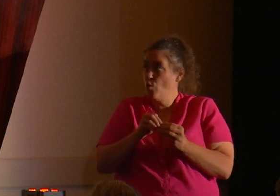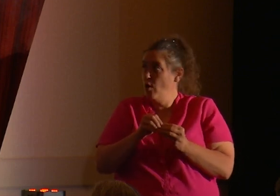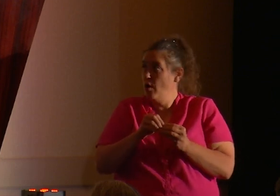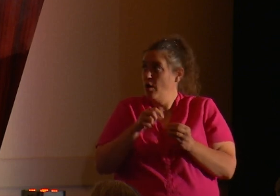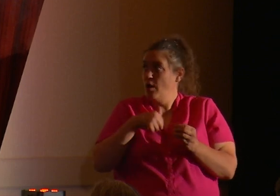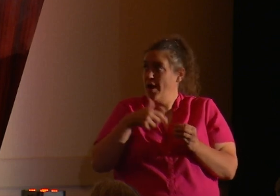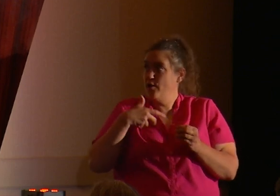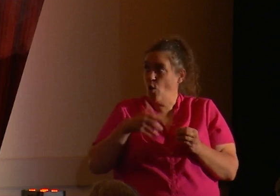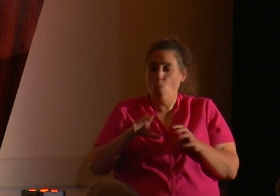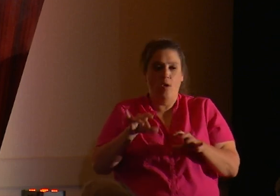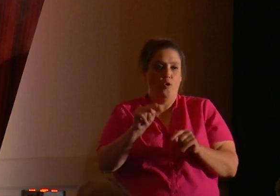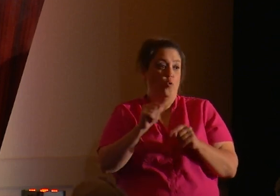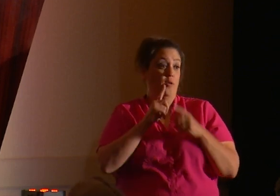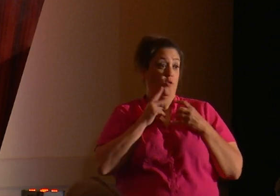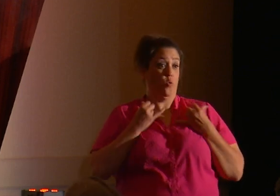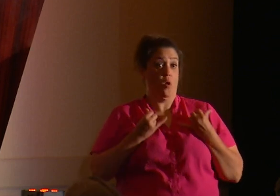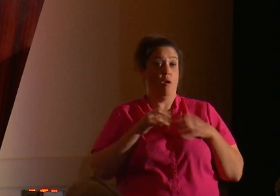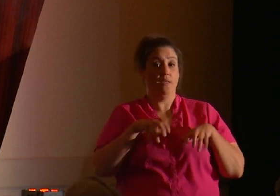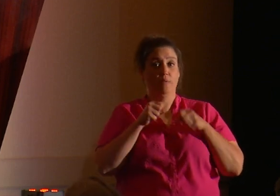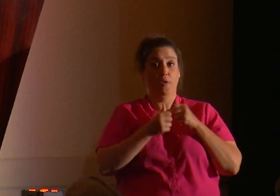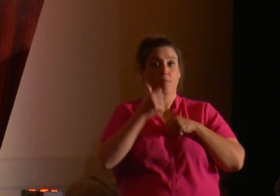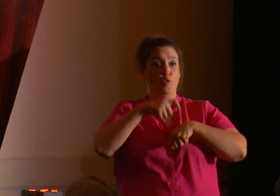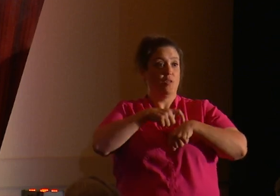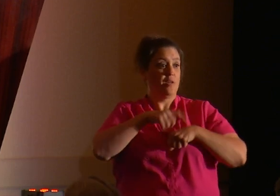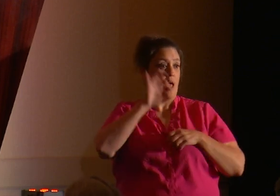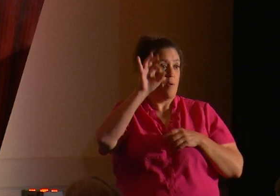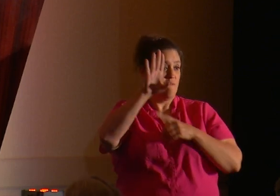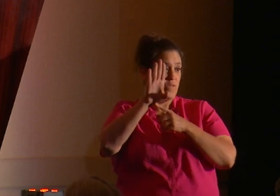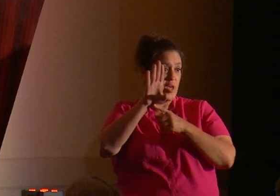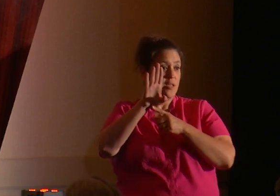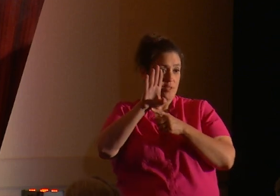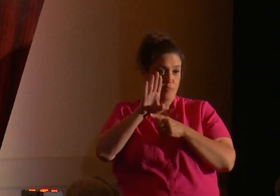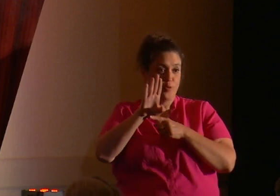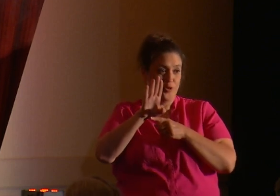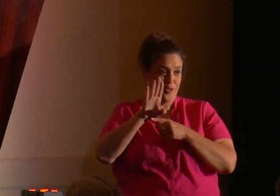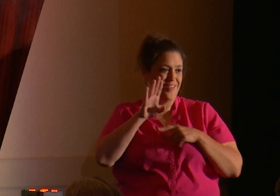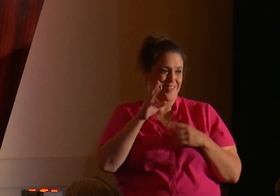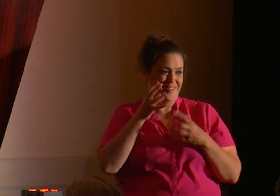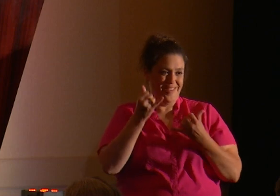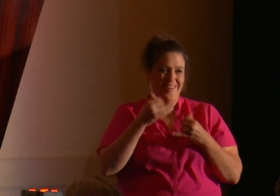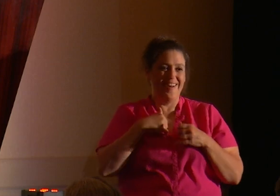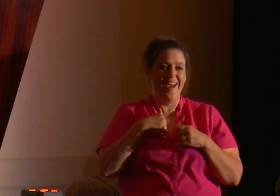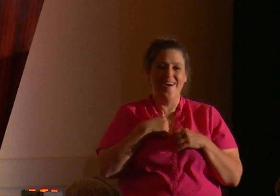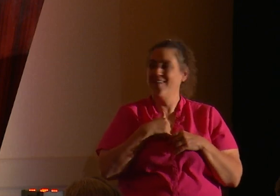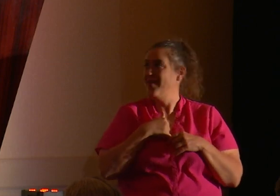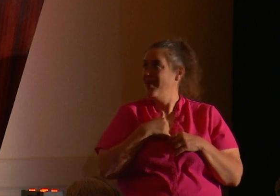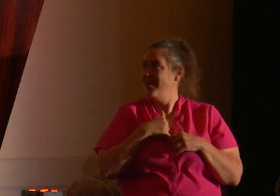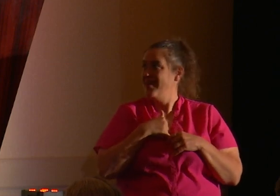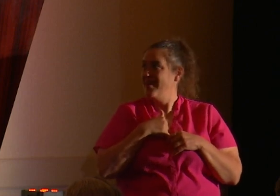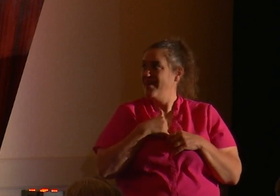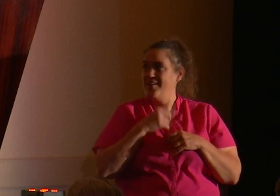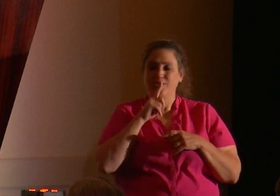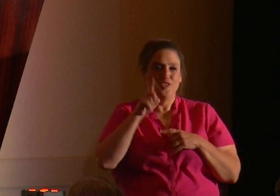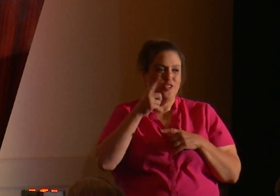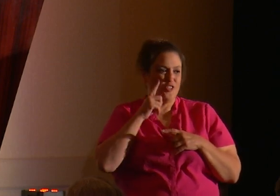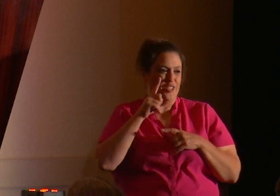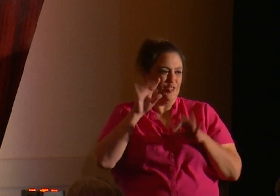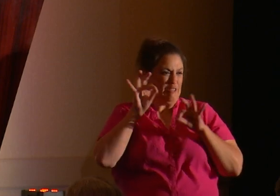do it. So what I do now is I spend most of my time on Facebook. I mean, that's how I got discovered. Ranting and raving as much as